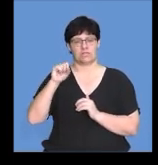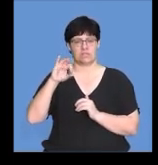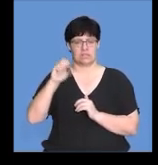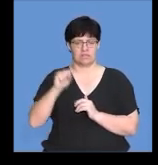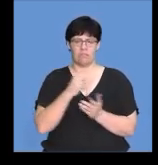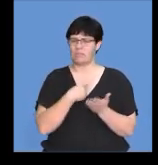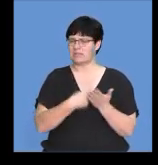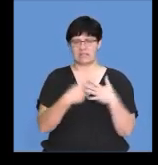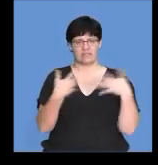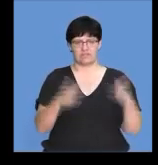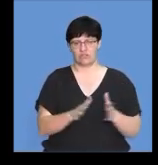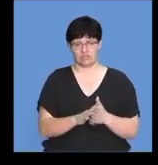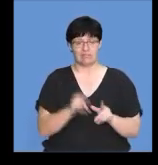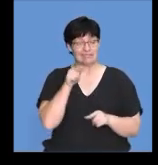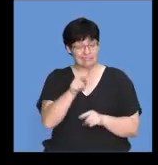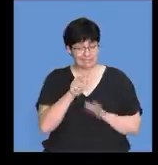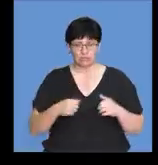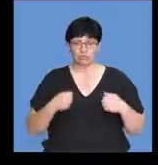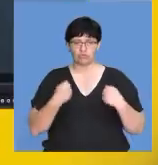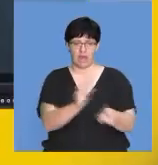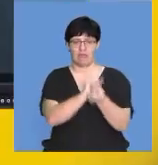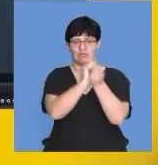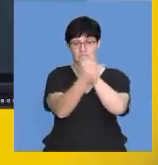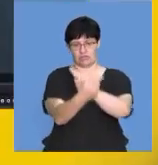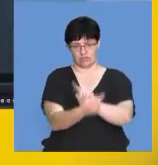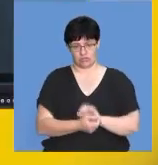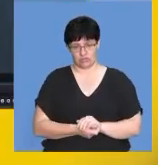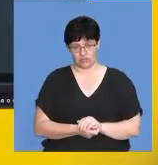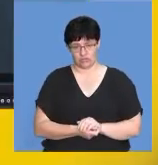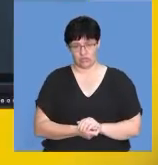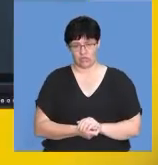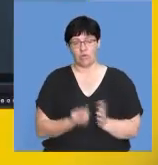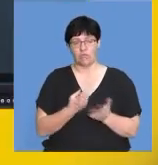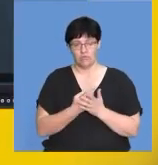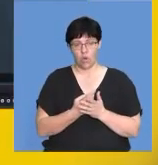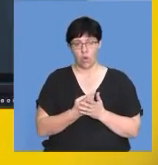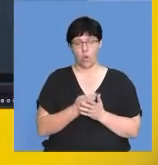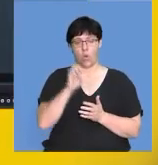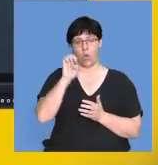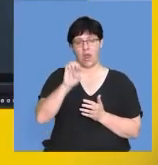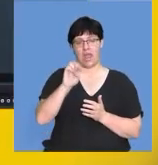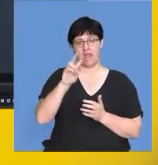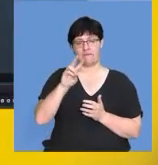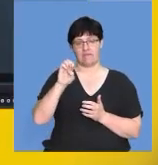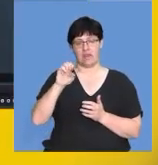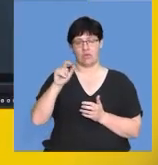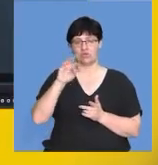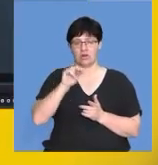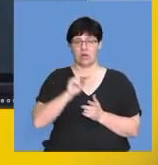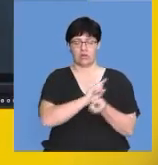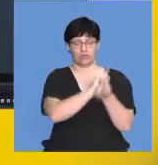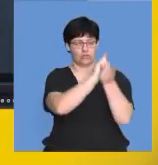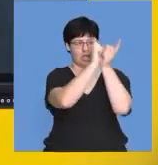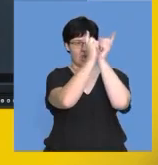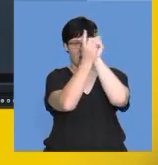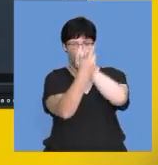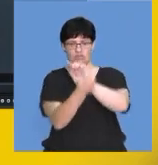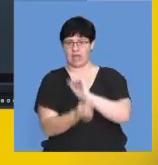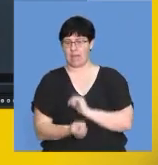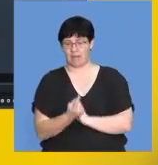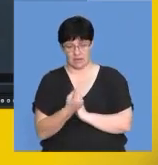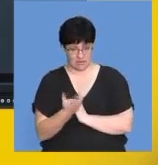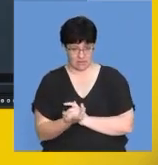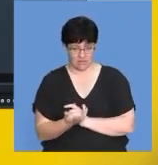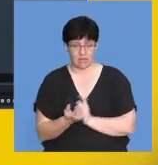this. Meiosis is what drives change. So we know that evolution occurs because of variation. Where does that come from?